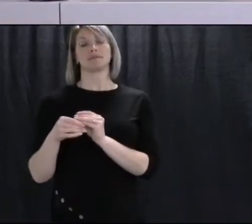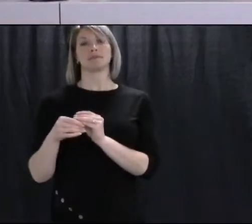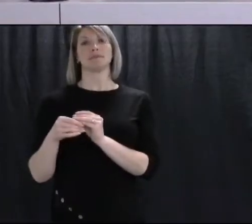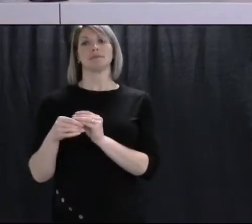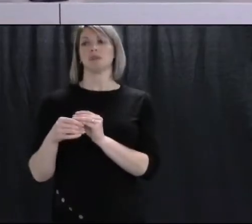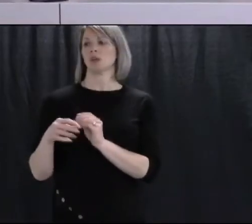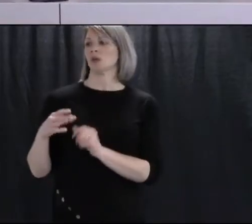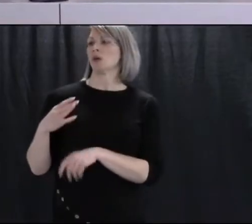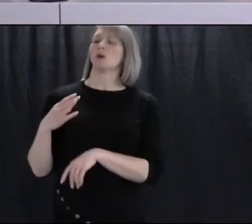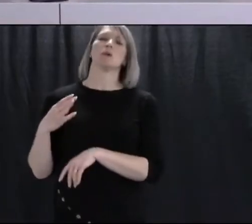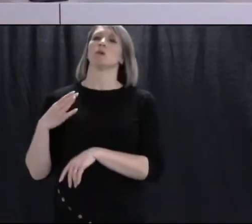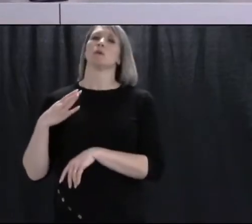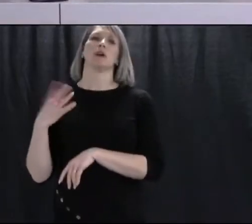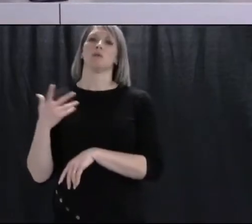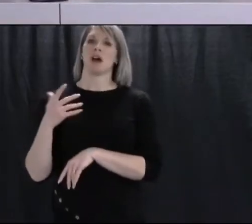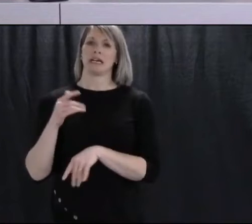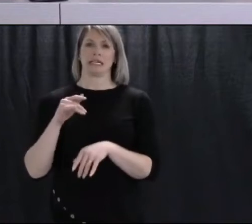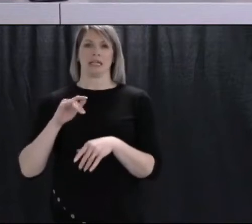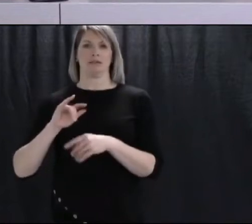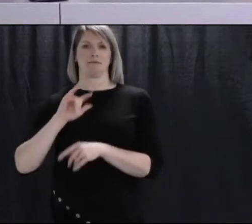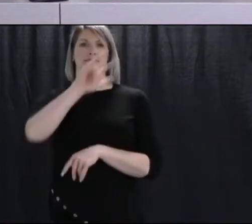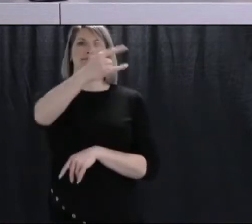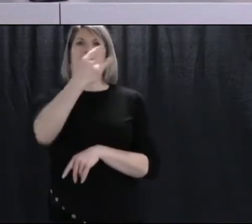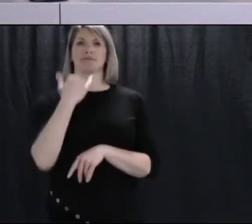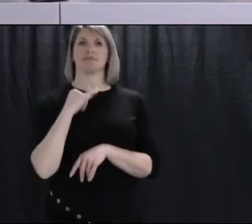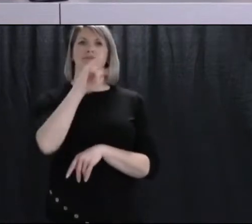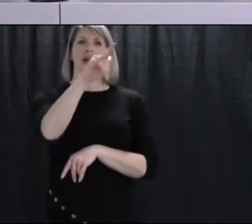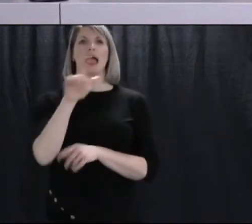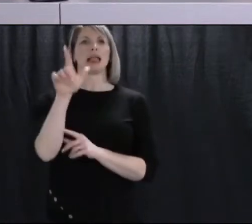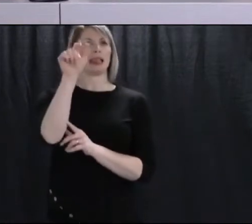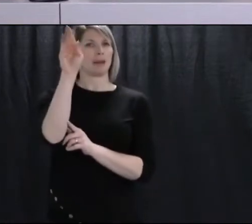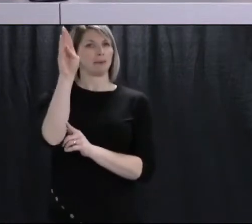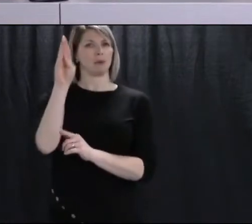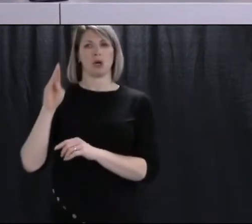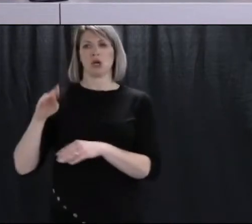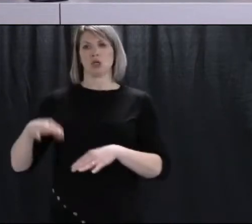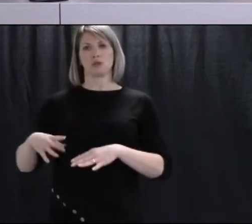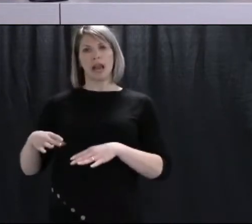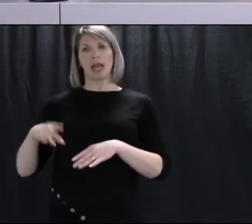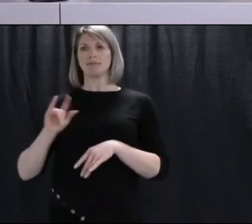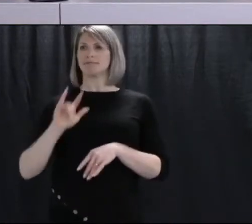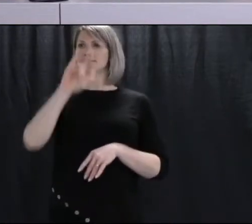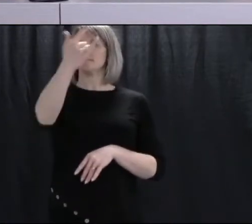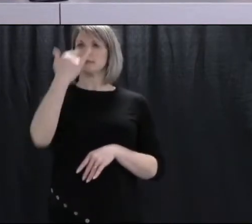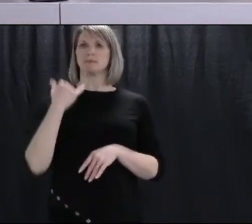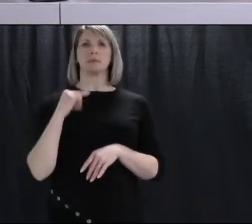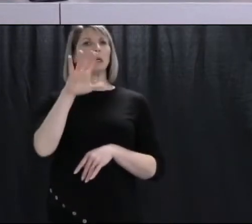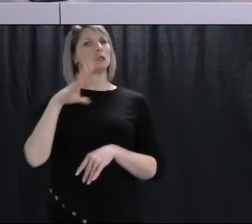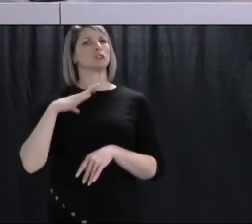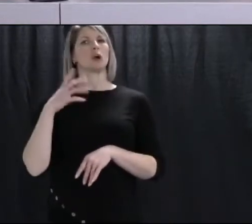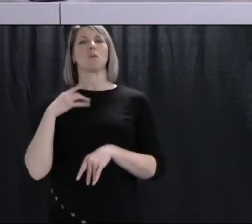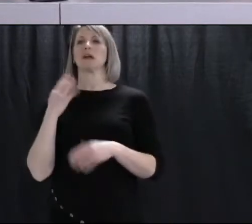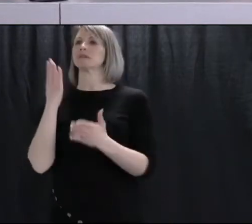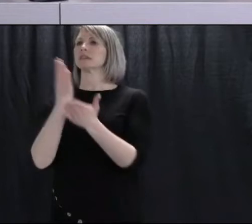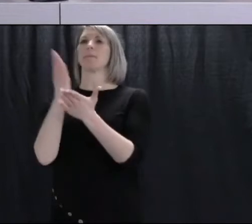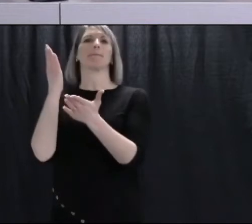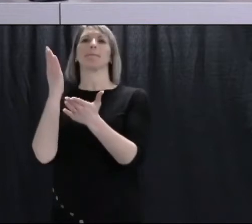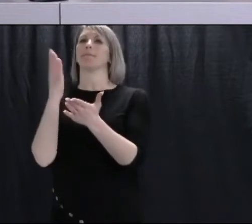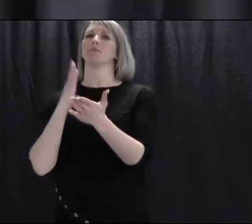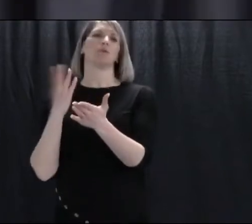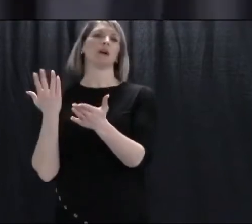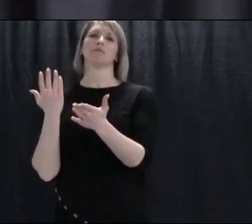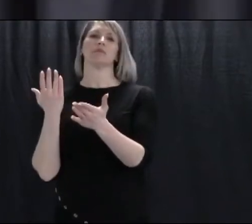want to restrict travel within the province between Labrador and Newfoundland. And we need to have mechanisms